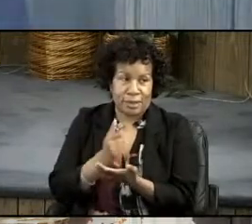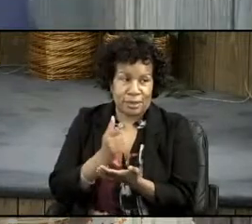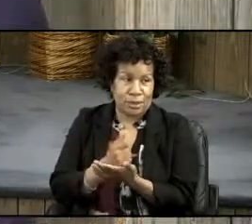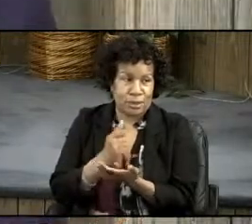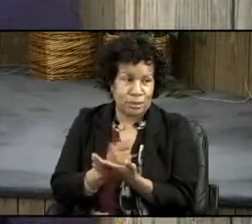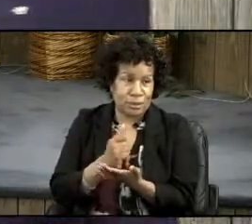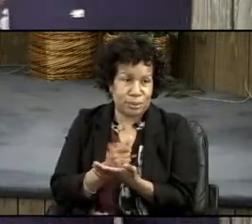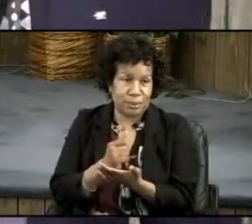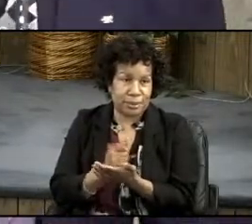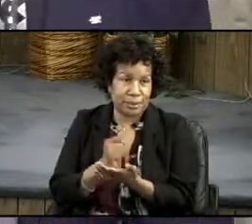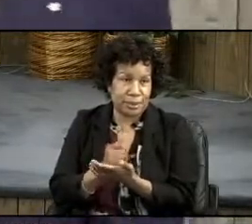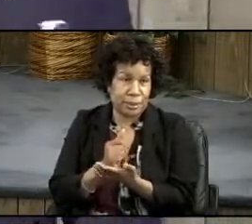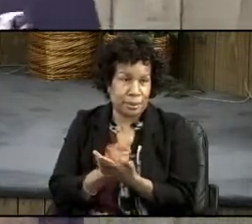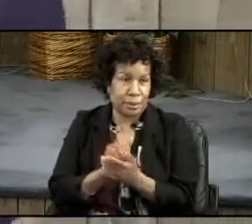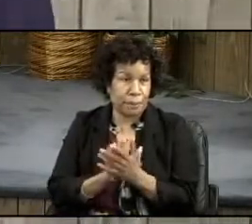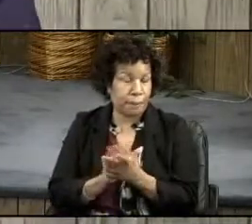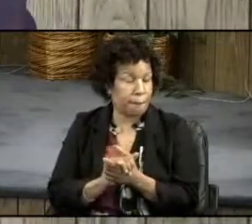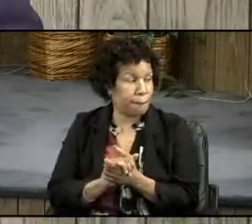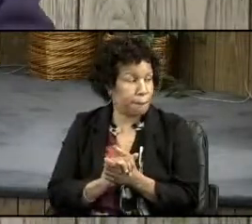Hallelujah.